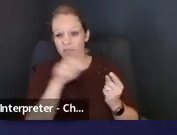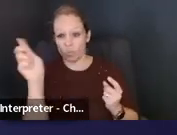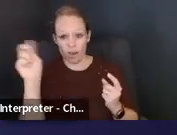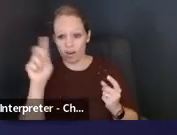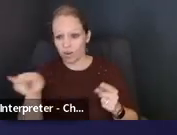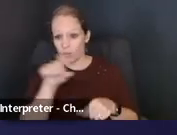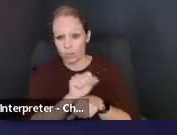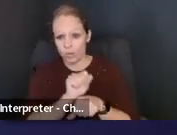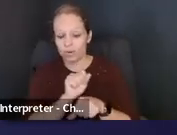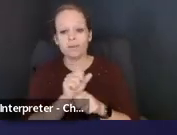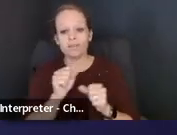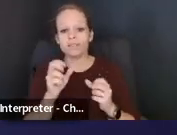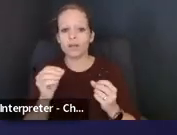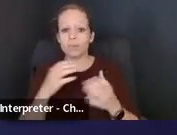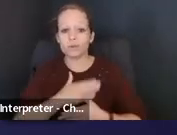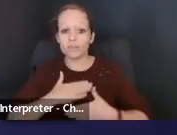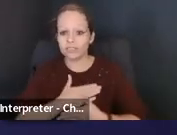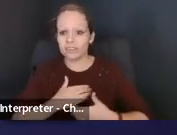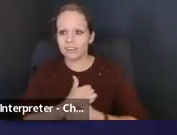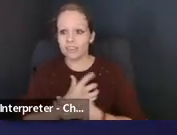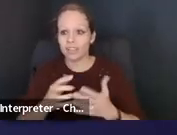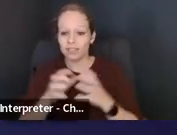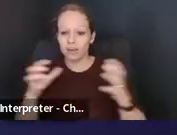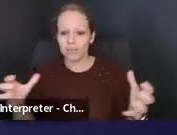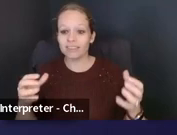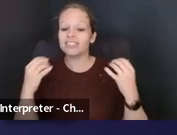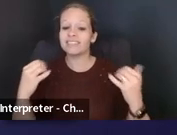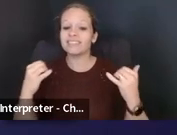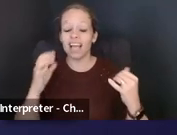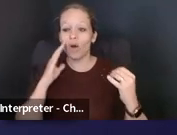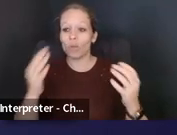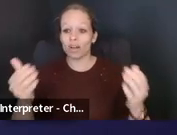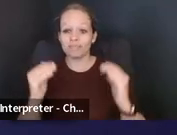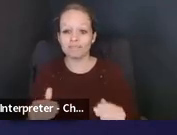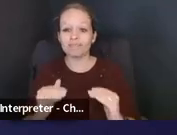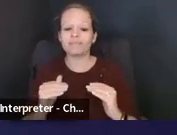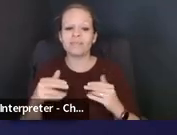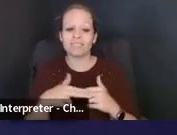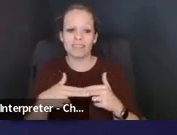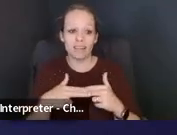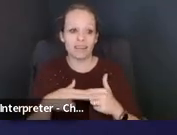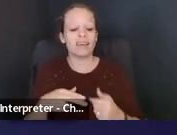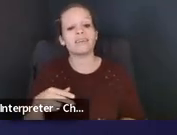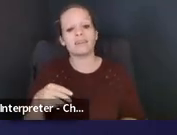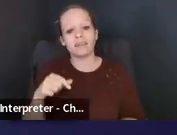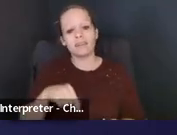So appreciate all this very much. Let's move on to the next slide here. This is going to organize the